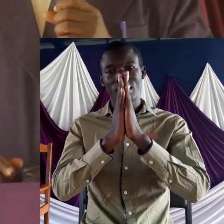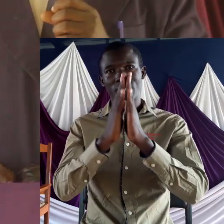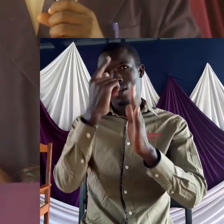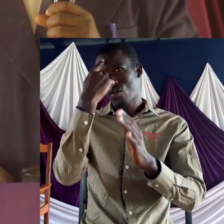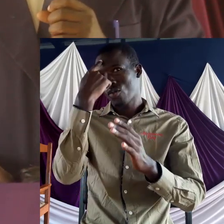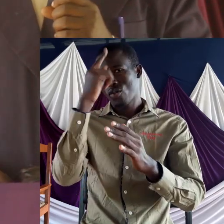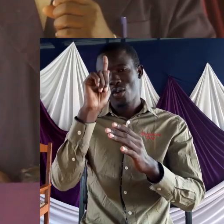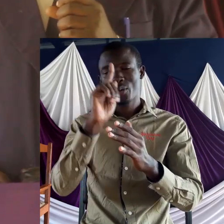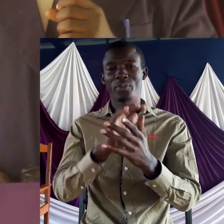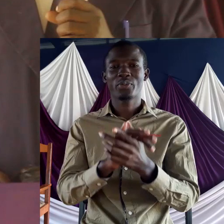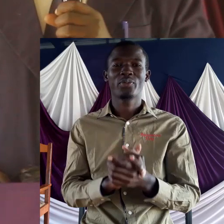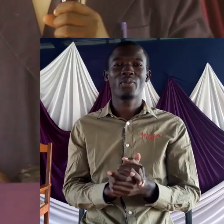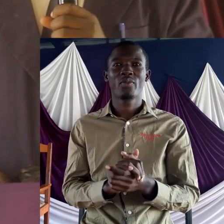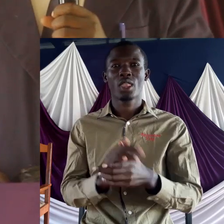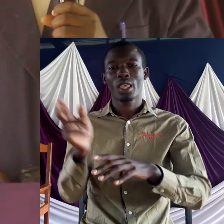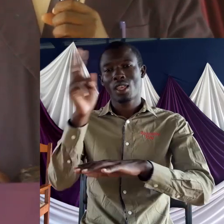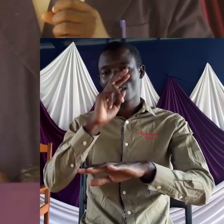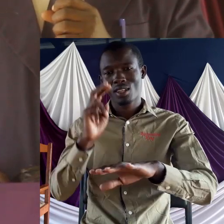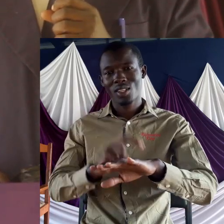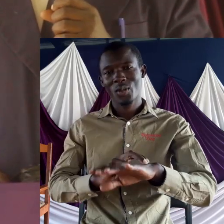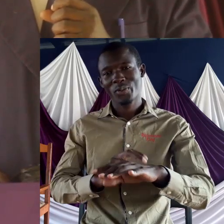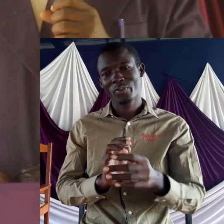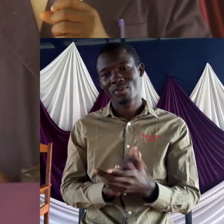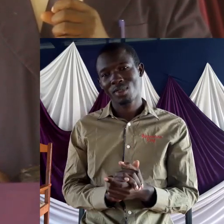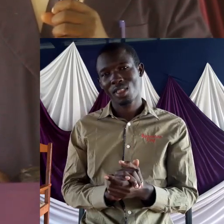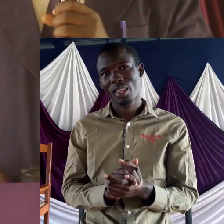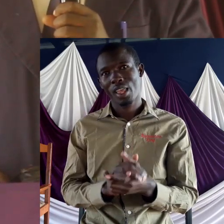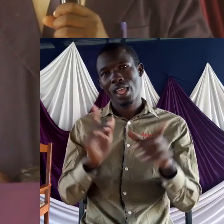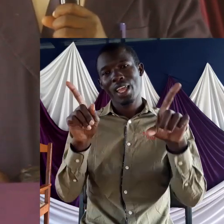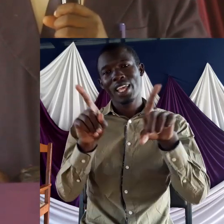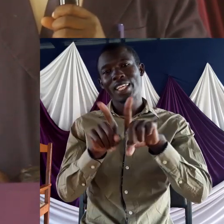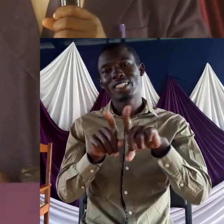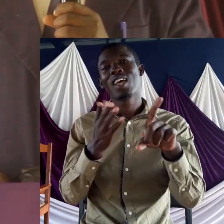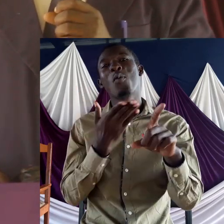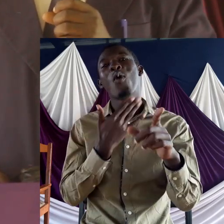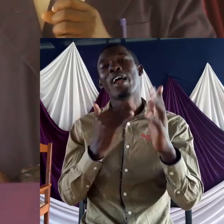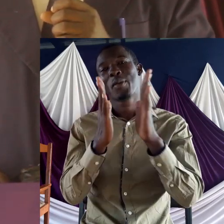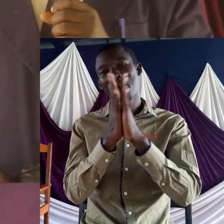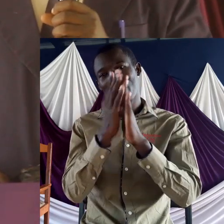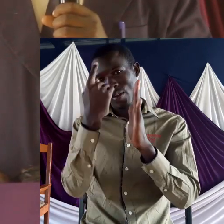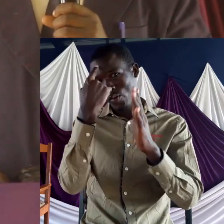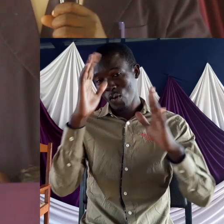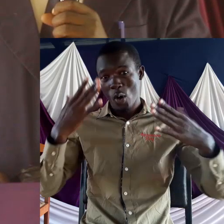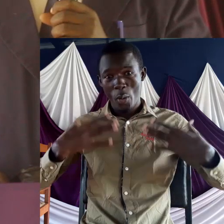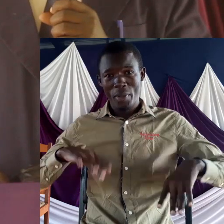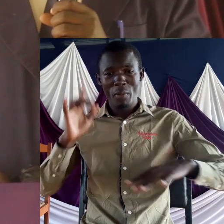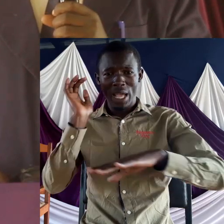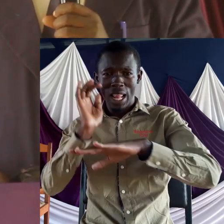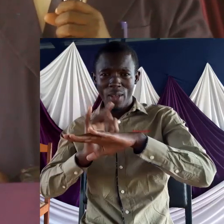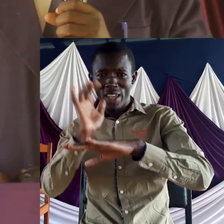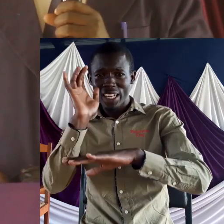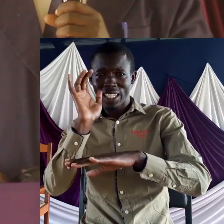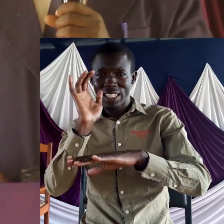for the nation. We want to pray for those who are infected